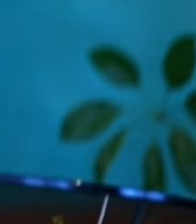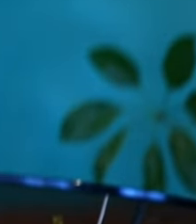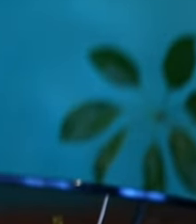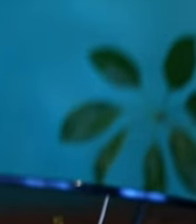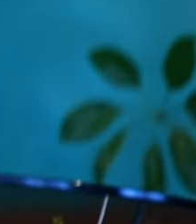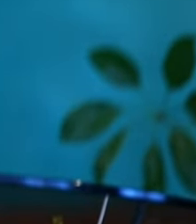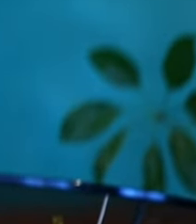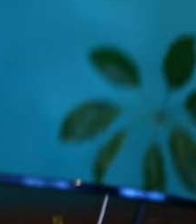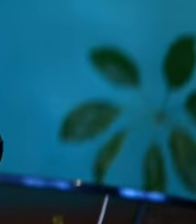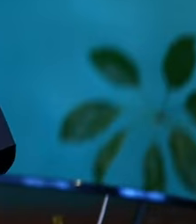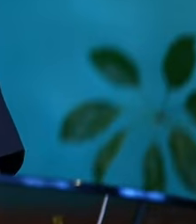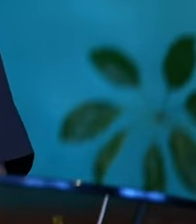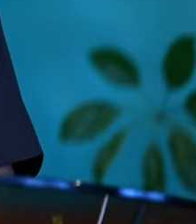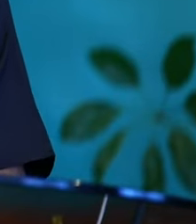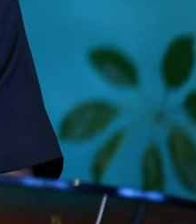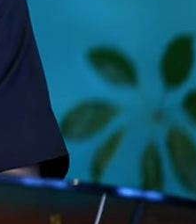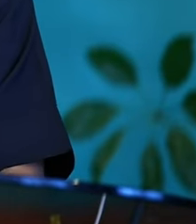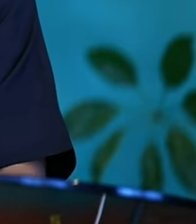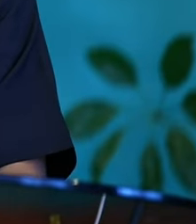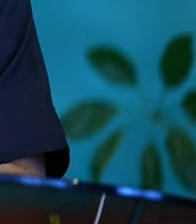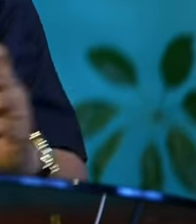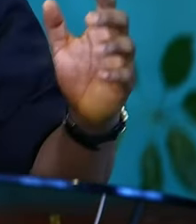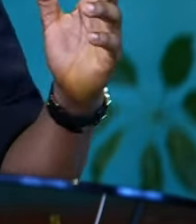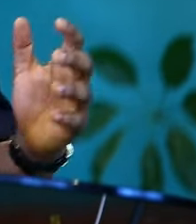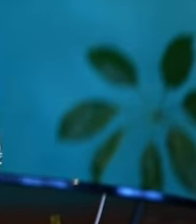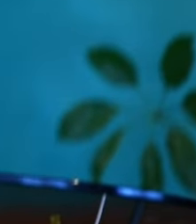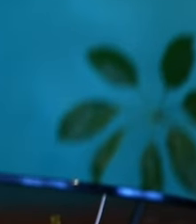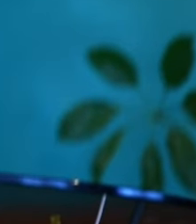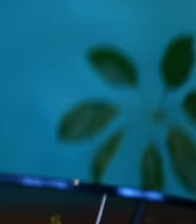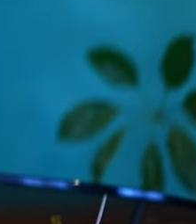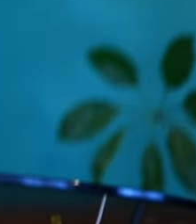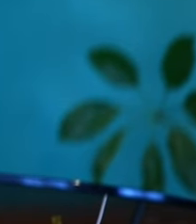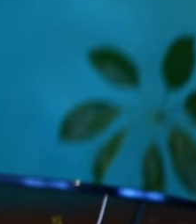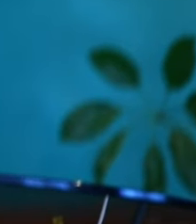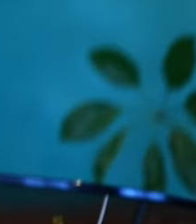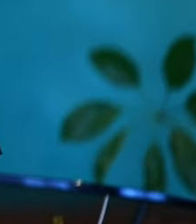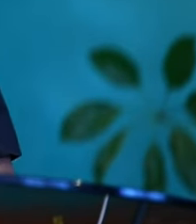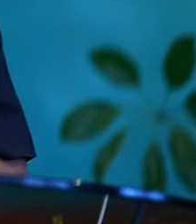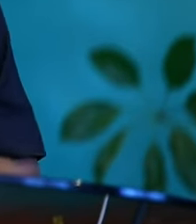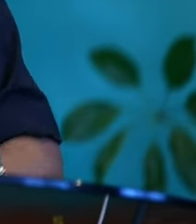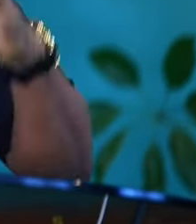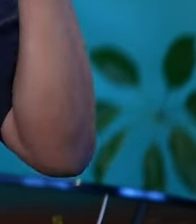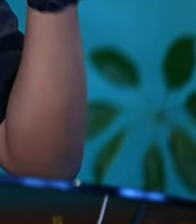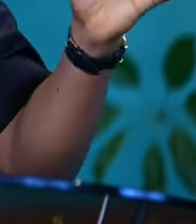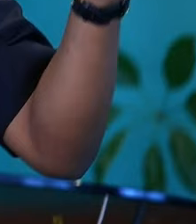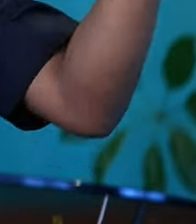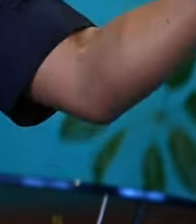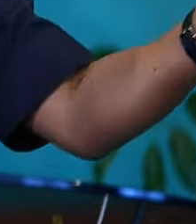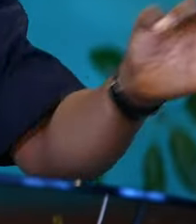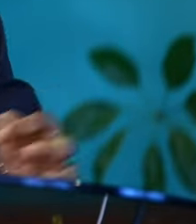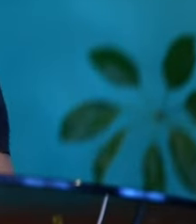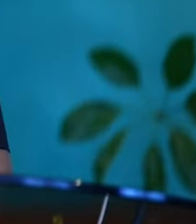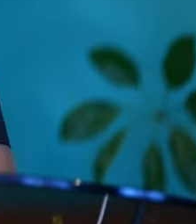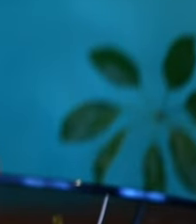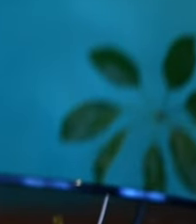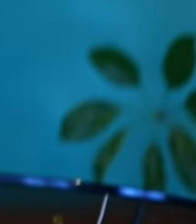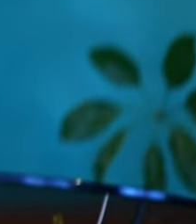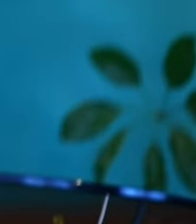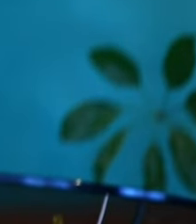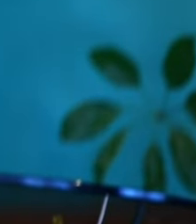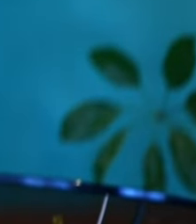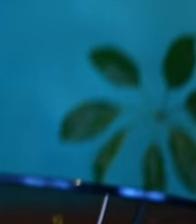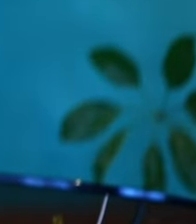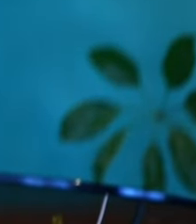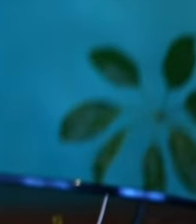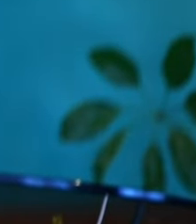establish, and flourish. But for today, unfamiliar family frenemy,